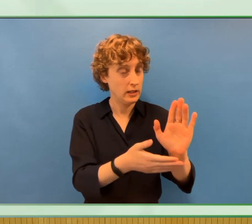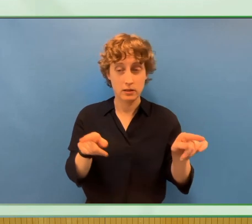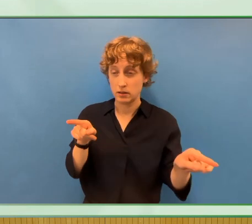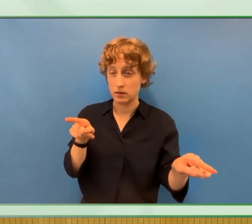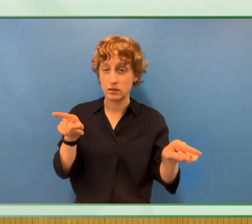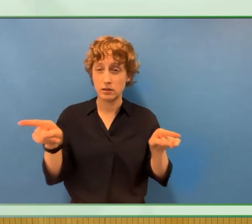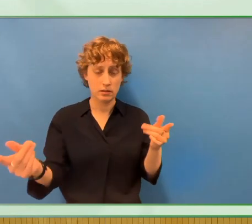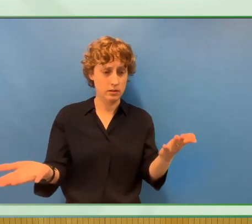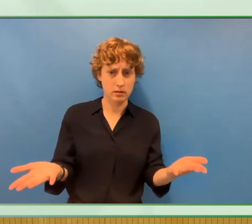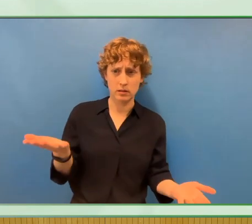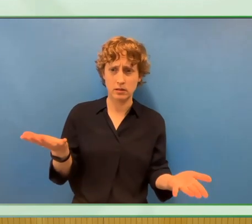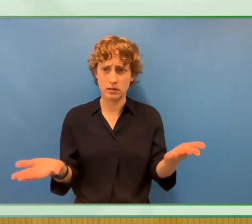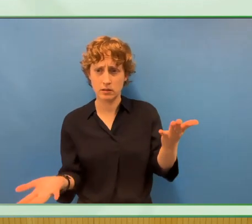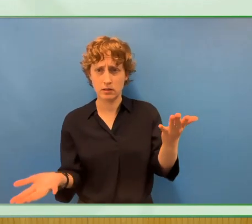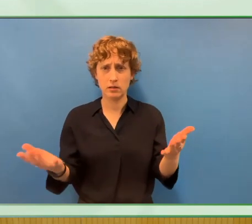your point, I do think